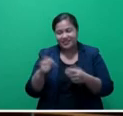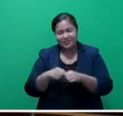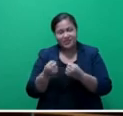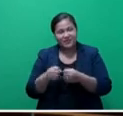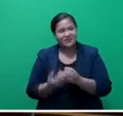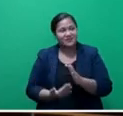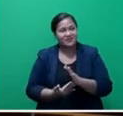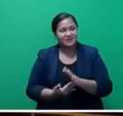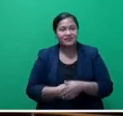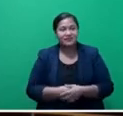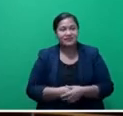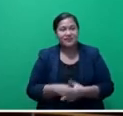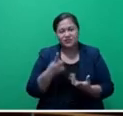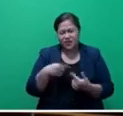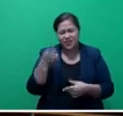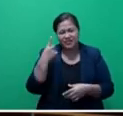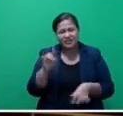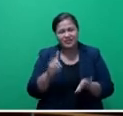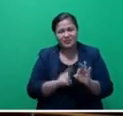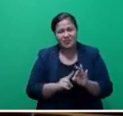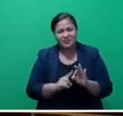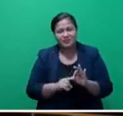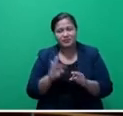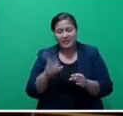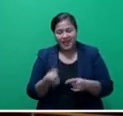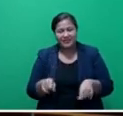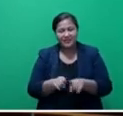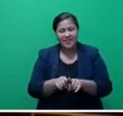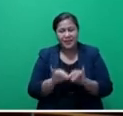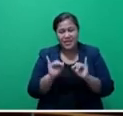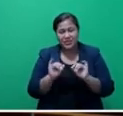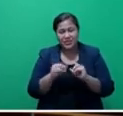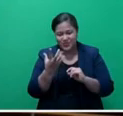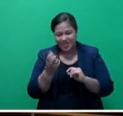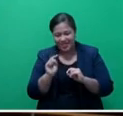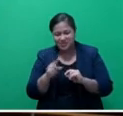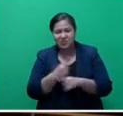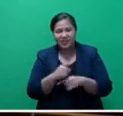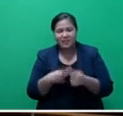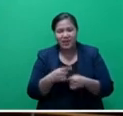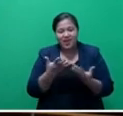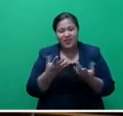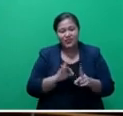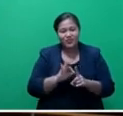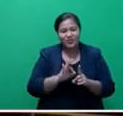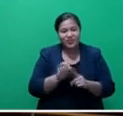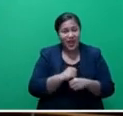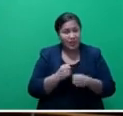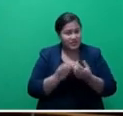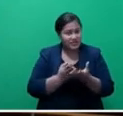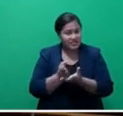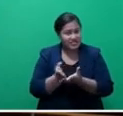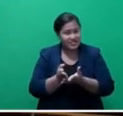Sir, I think it's a very pertinent question, and there are some common issues that we need to address to improve the services.